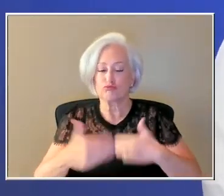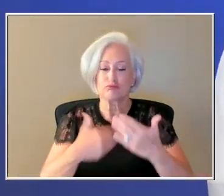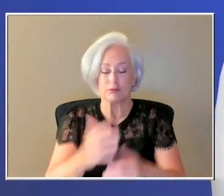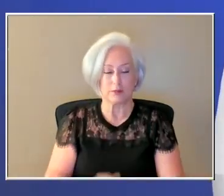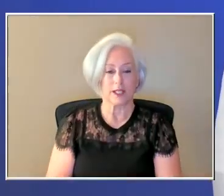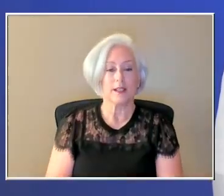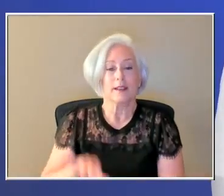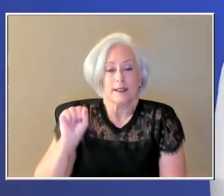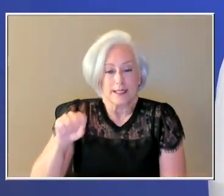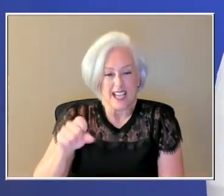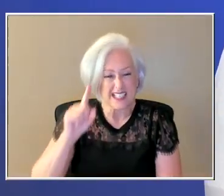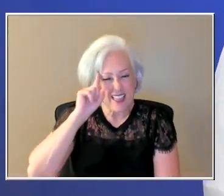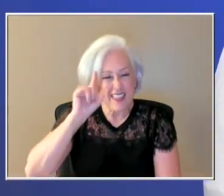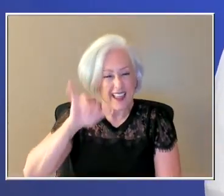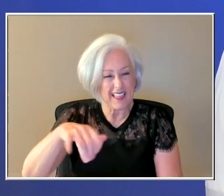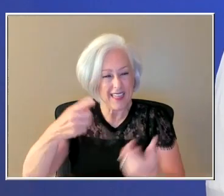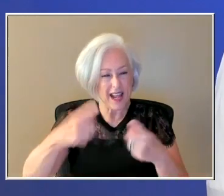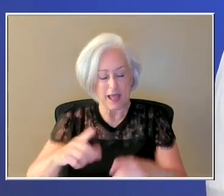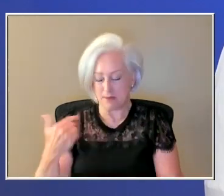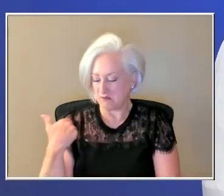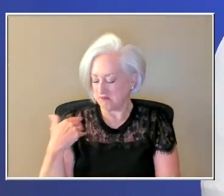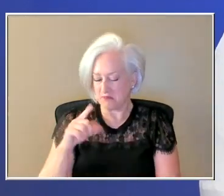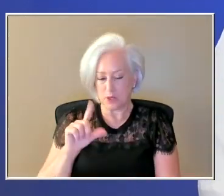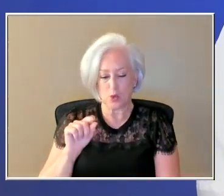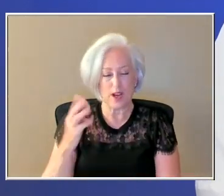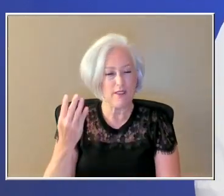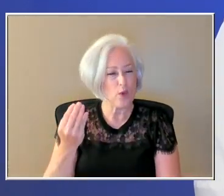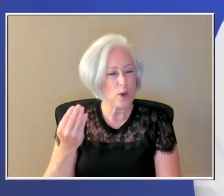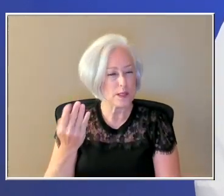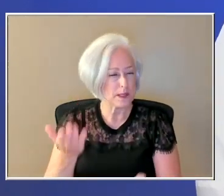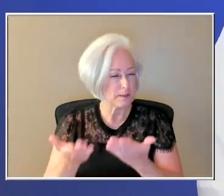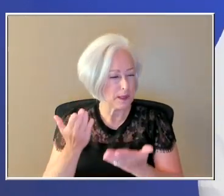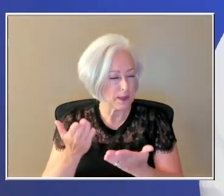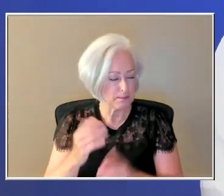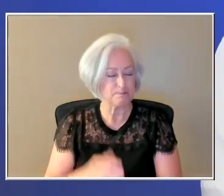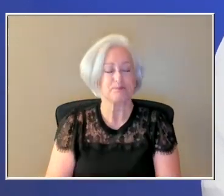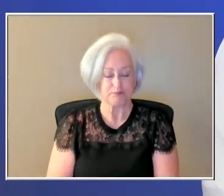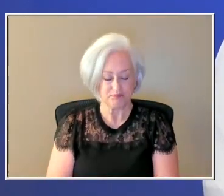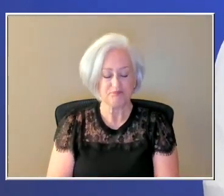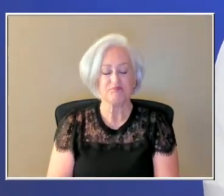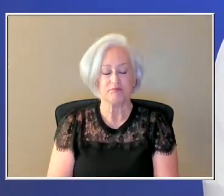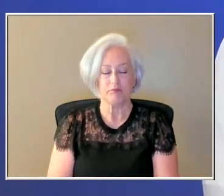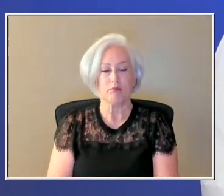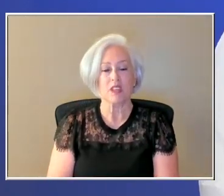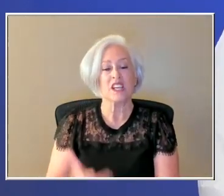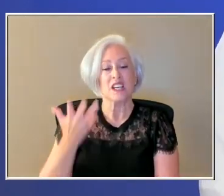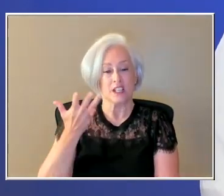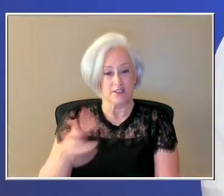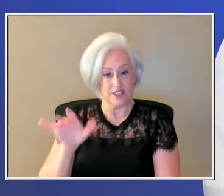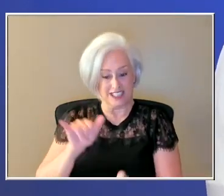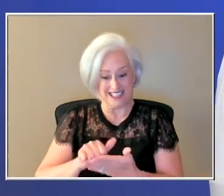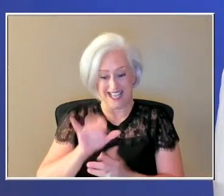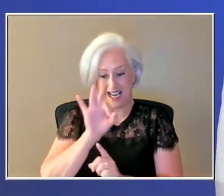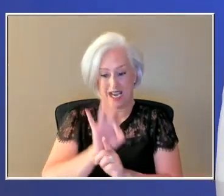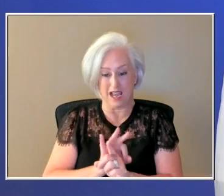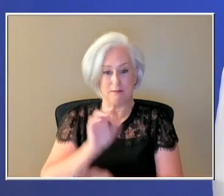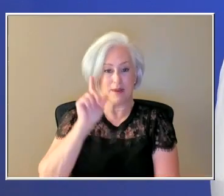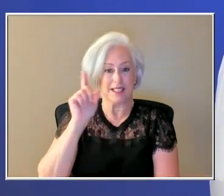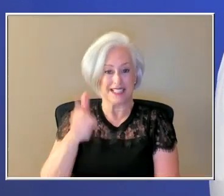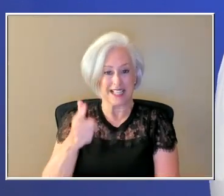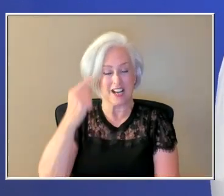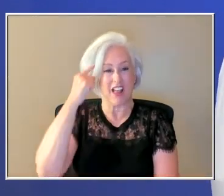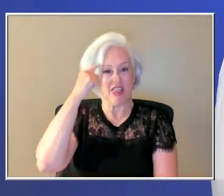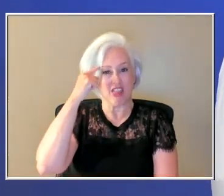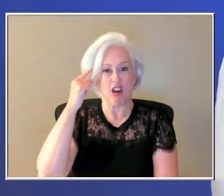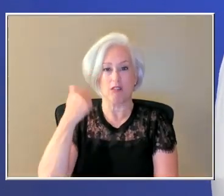in 2014, I think, something like that. But we did it, and 9 months later, I thought I was just going in